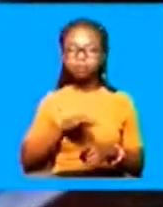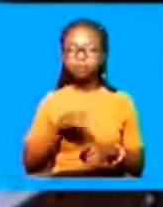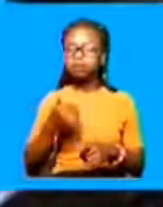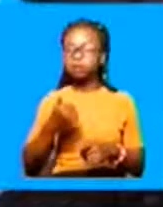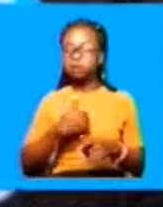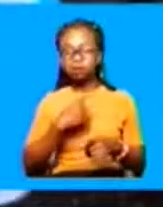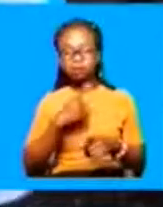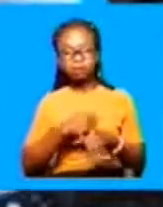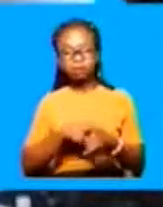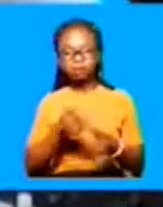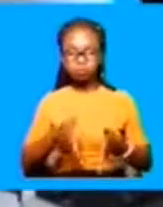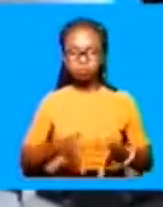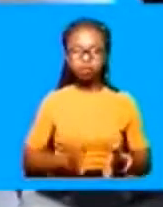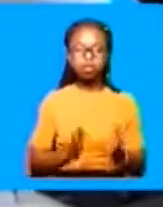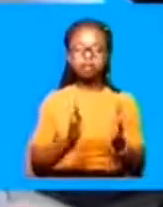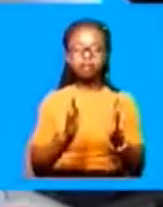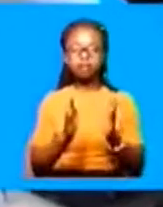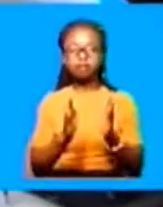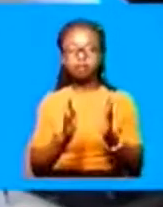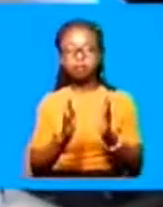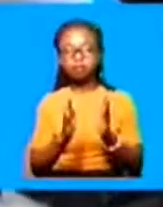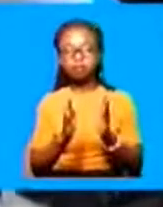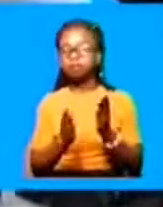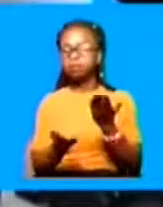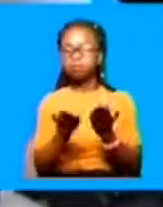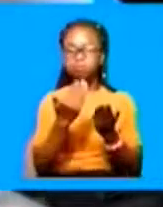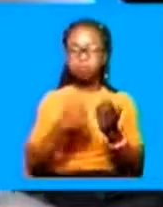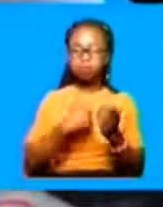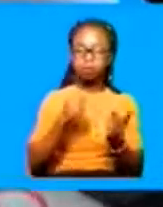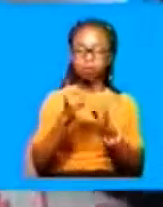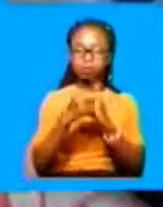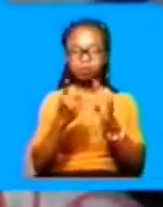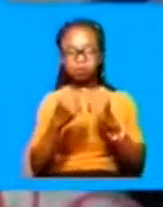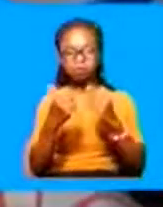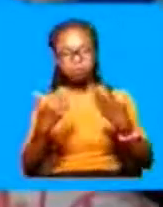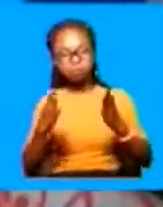thuolo mar konyore, samoro bedo gi chandruok mopogore opogore.